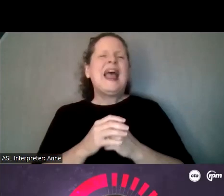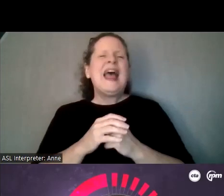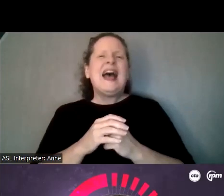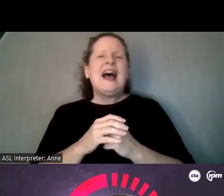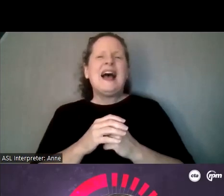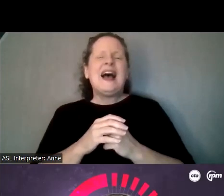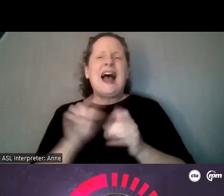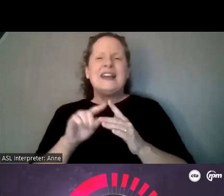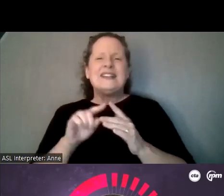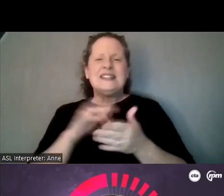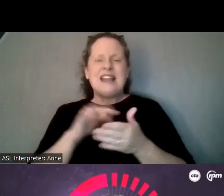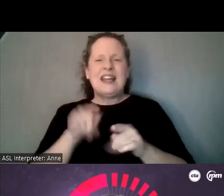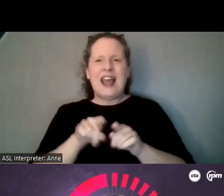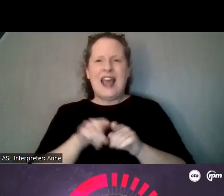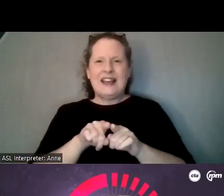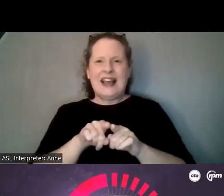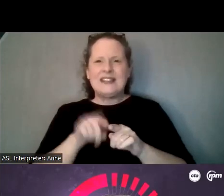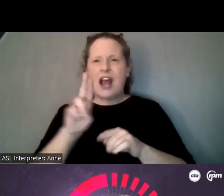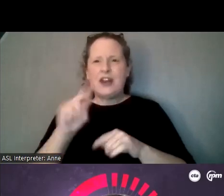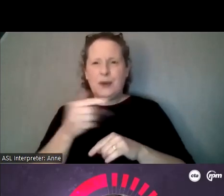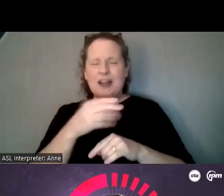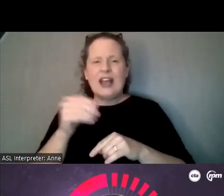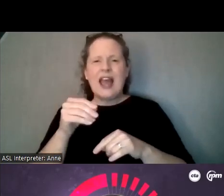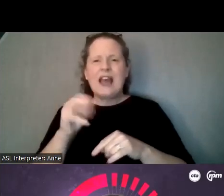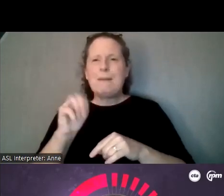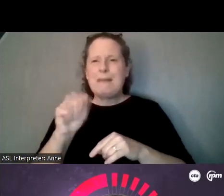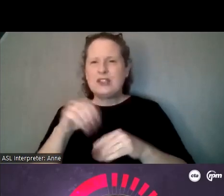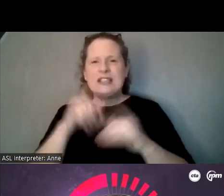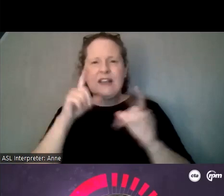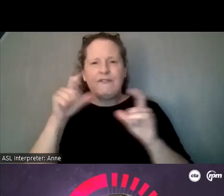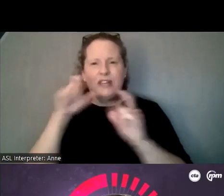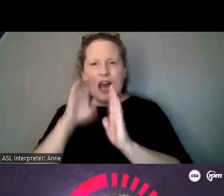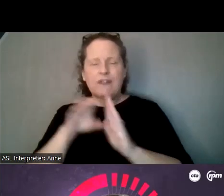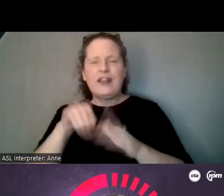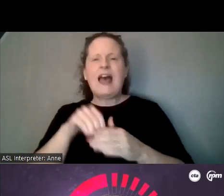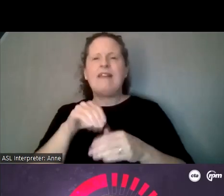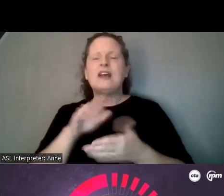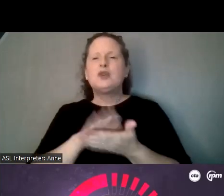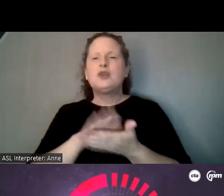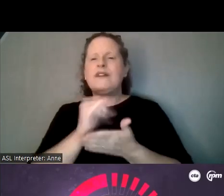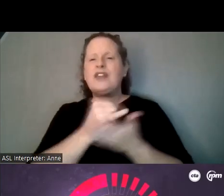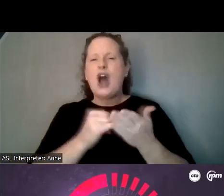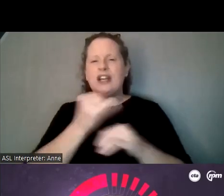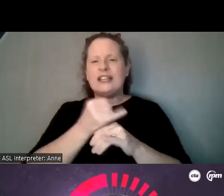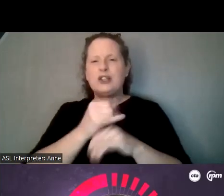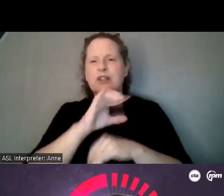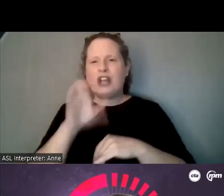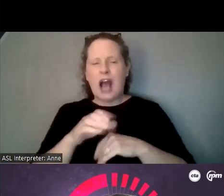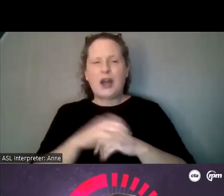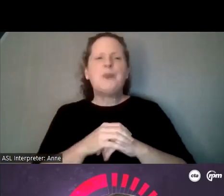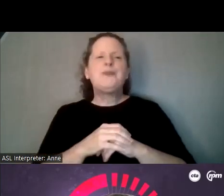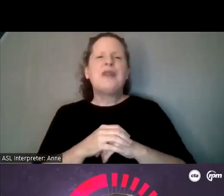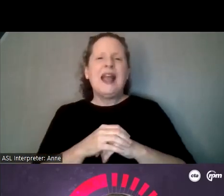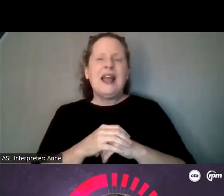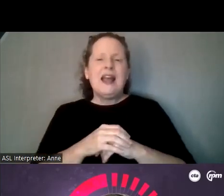an undergraduate and then did the master's in photography also at the School of the Art Institute of Chicago. I currently work and also